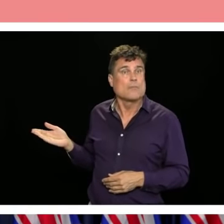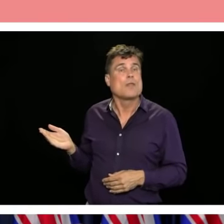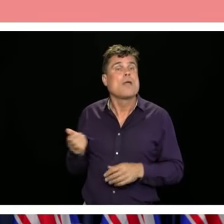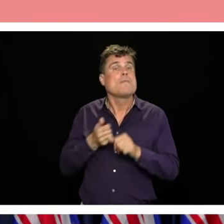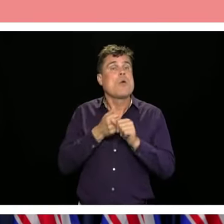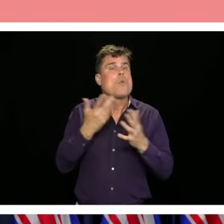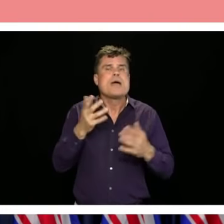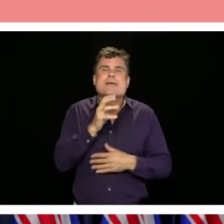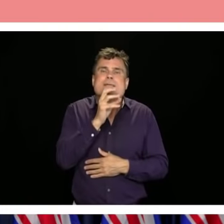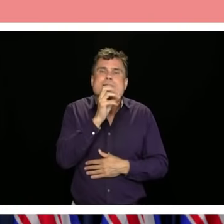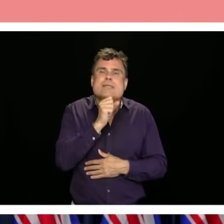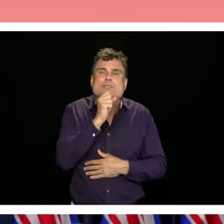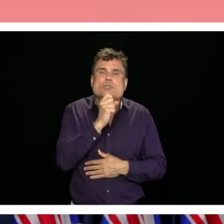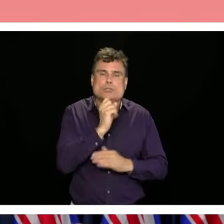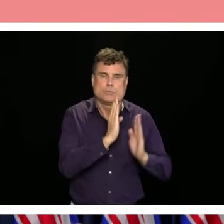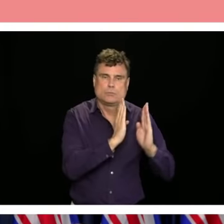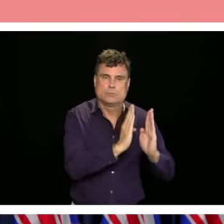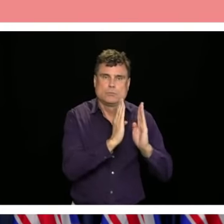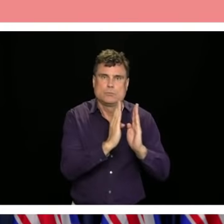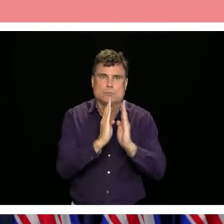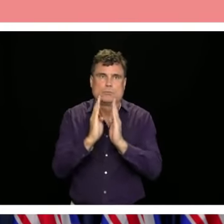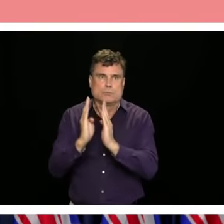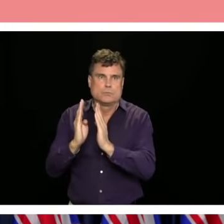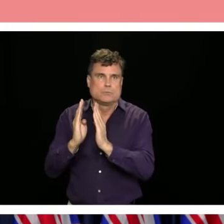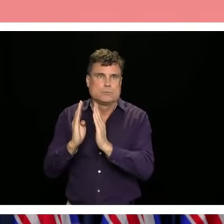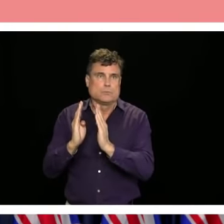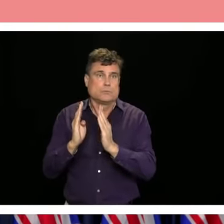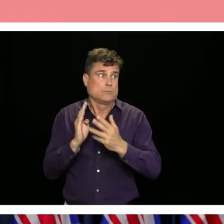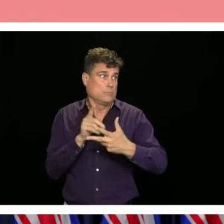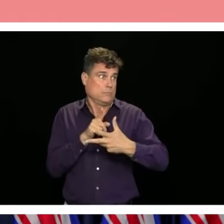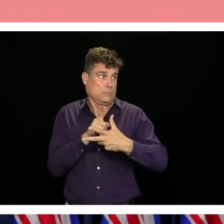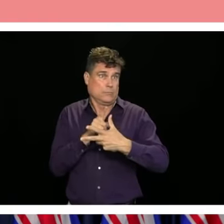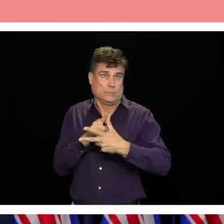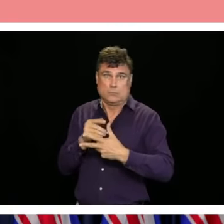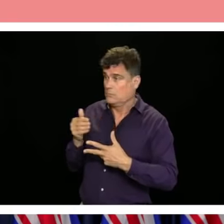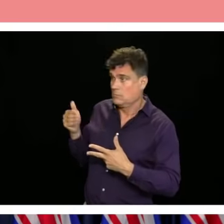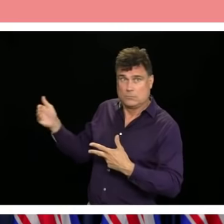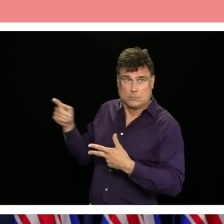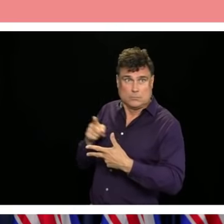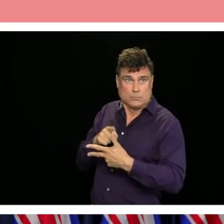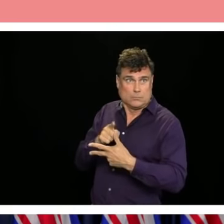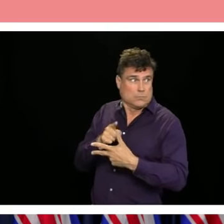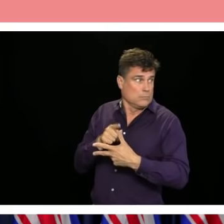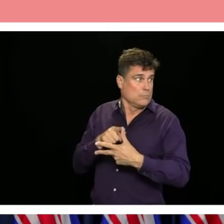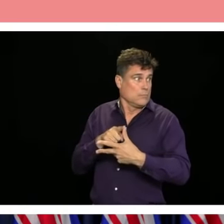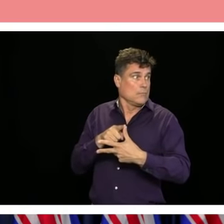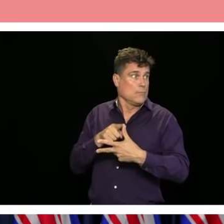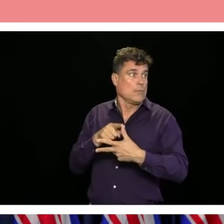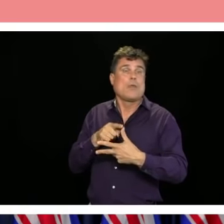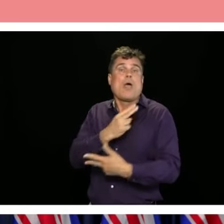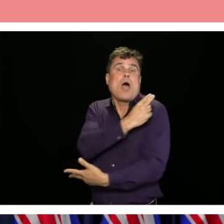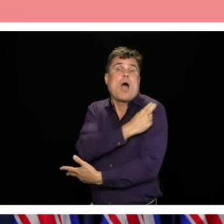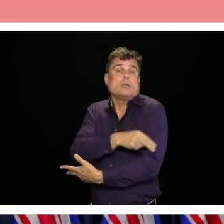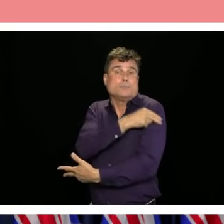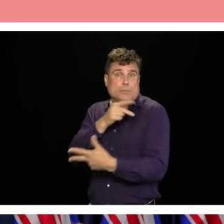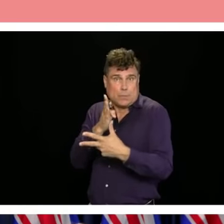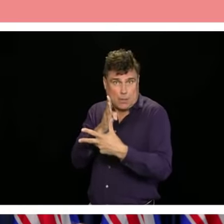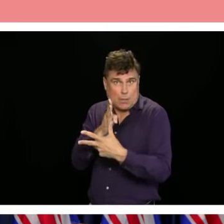older that we're more likely to be hospitalized, to need ICU care, or to die from COVID-19. So the